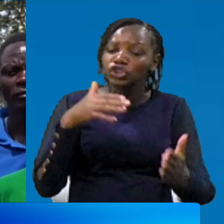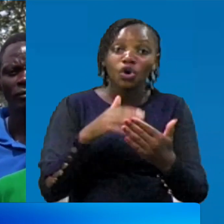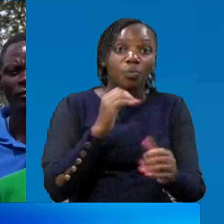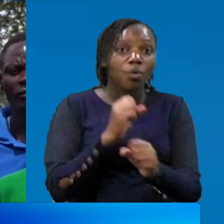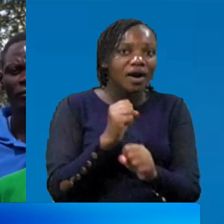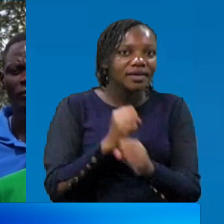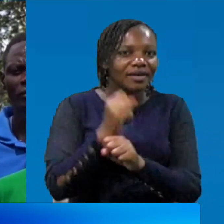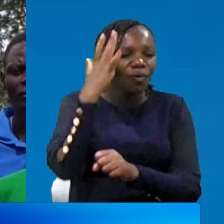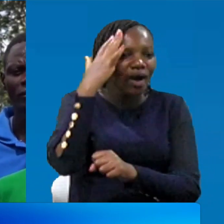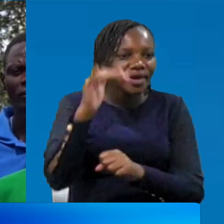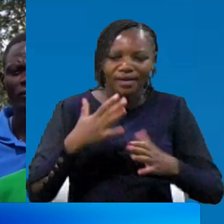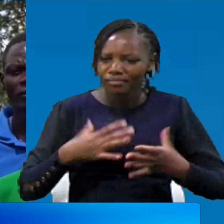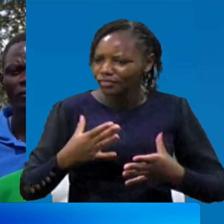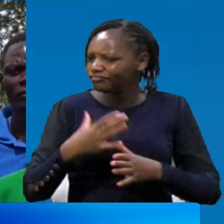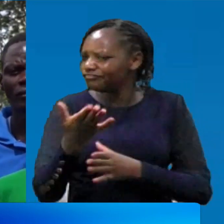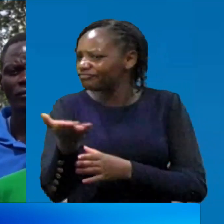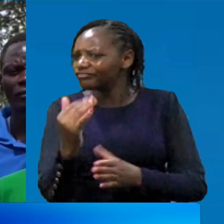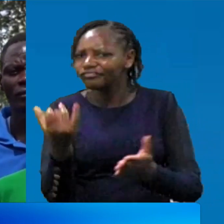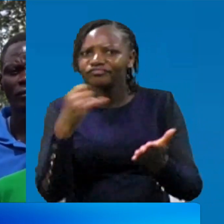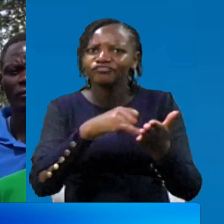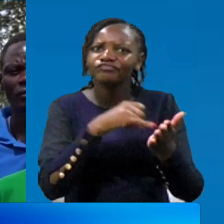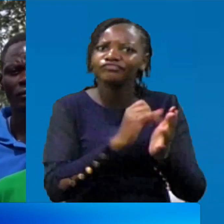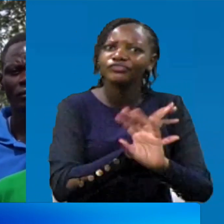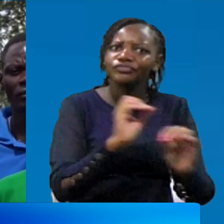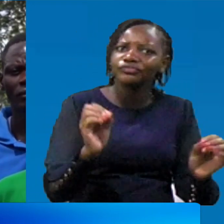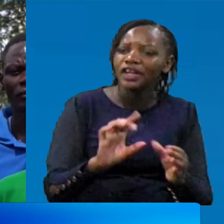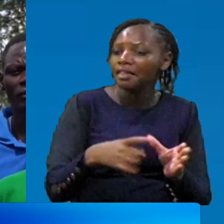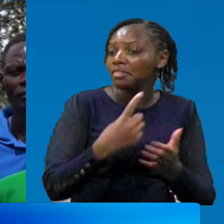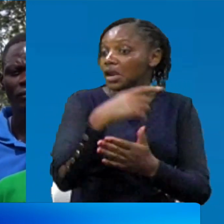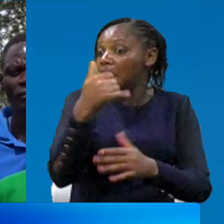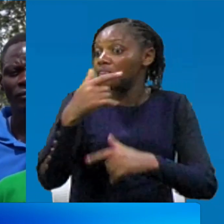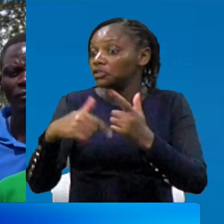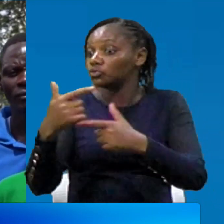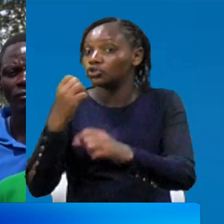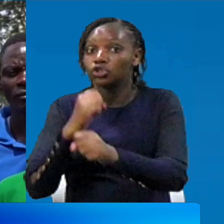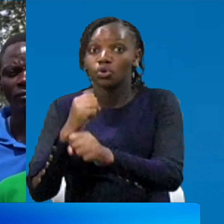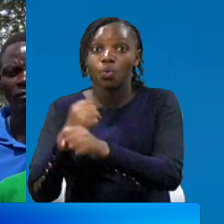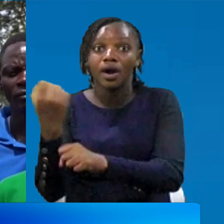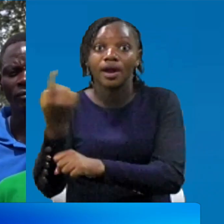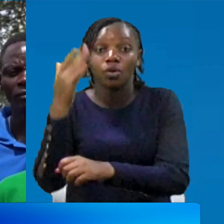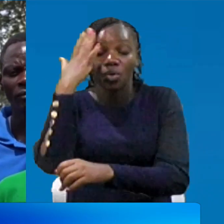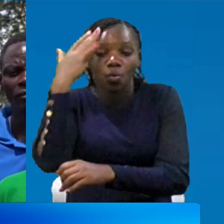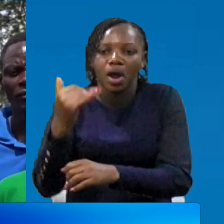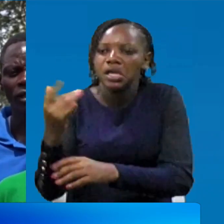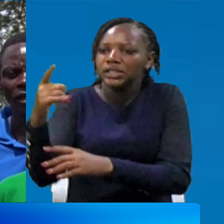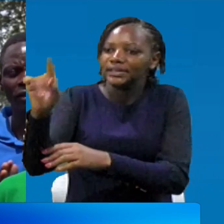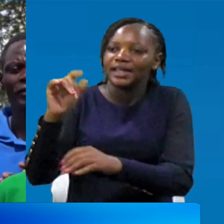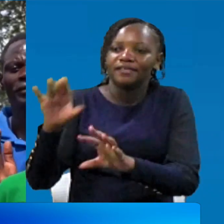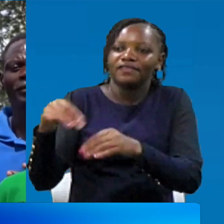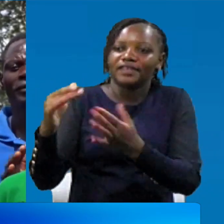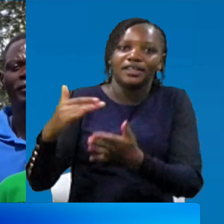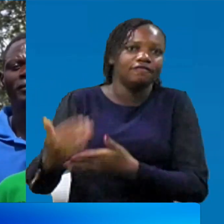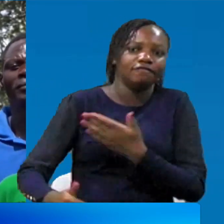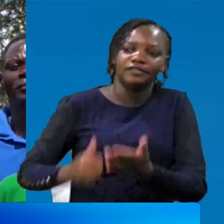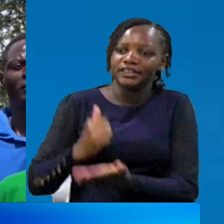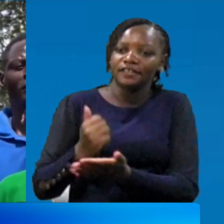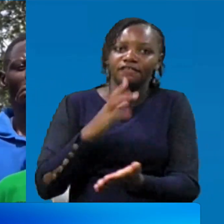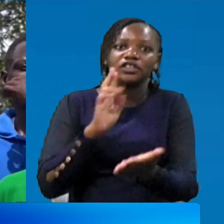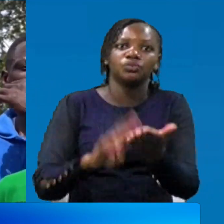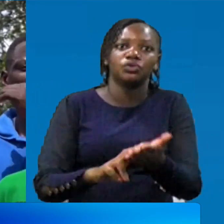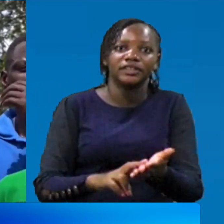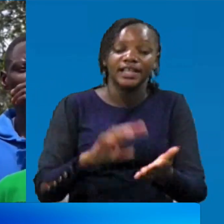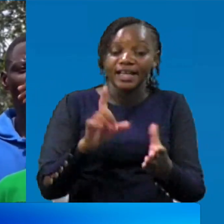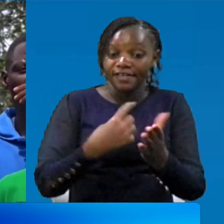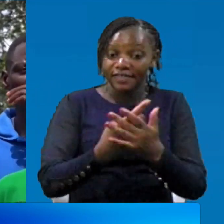have been left there to continue the work. All of them are not going to give the report that they feel they are supposed to give. Yes. And therefore,